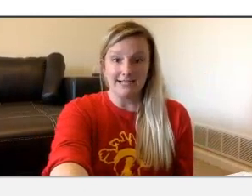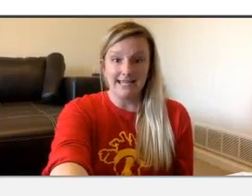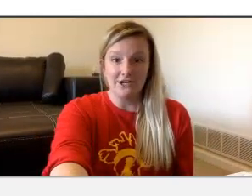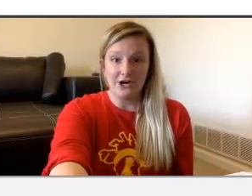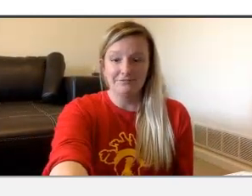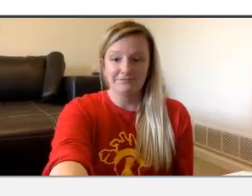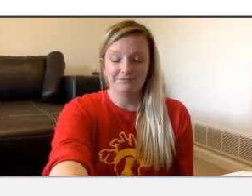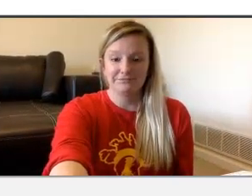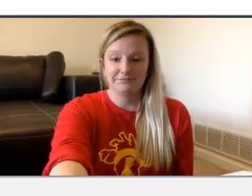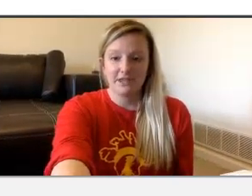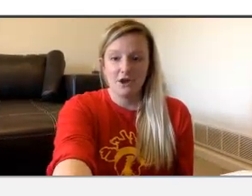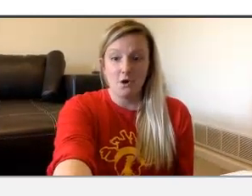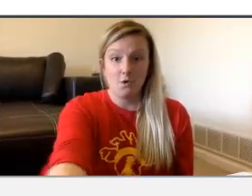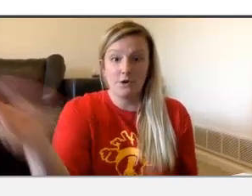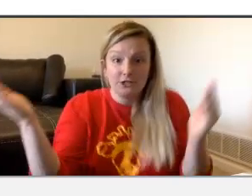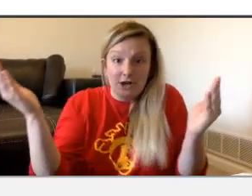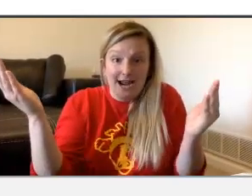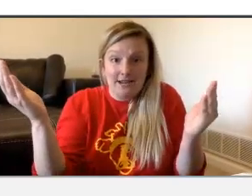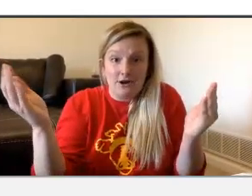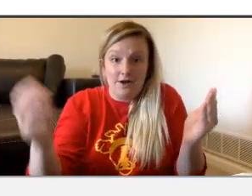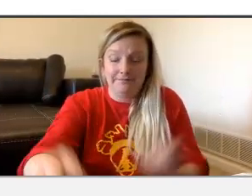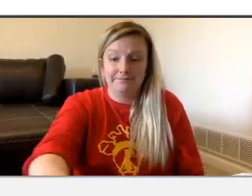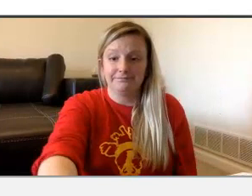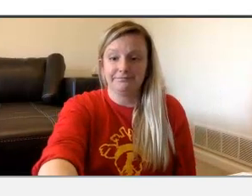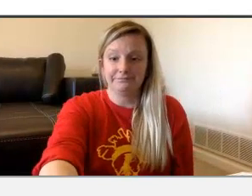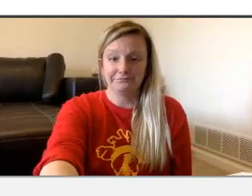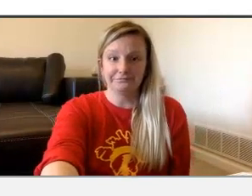rectangle? Or a triangle?